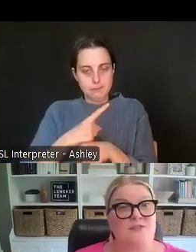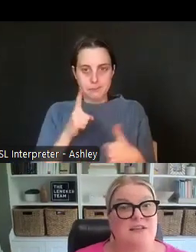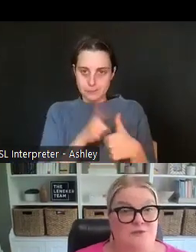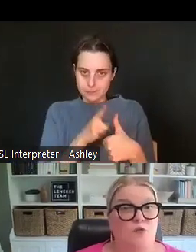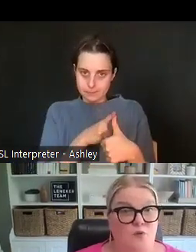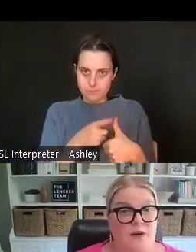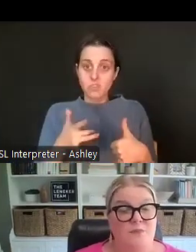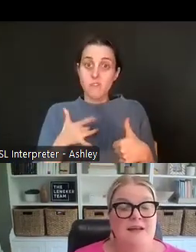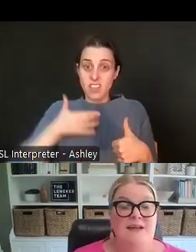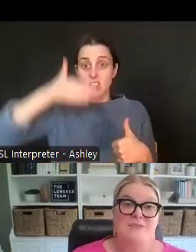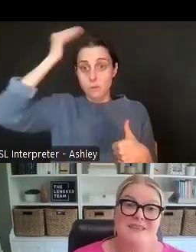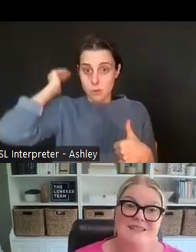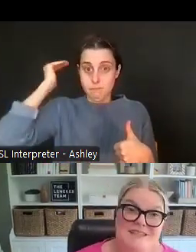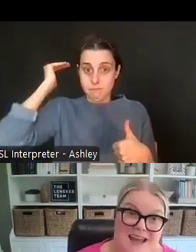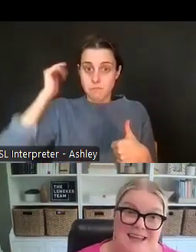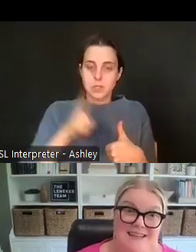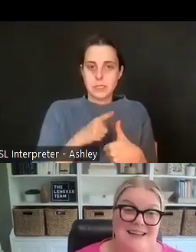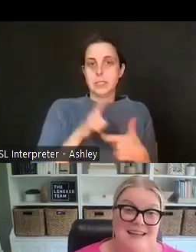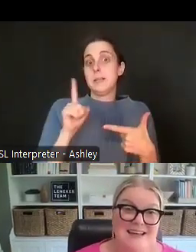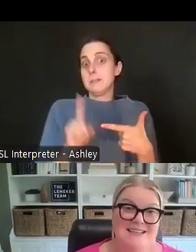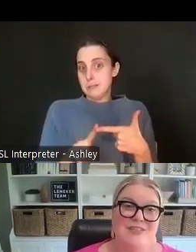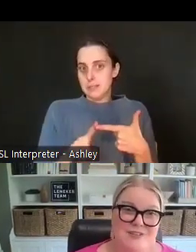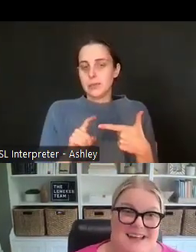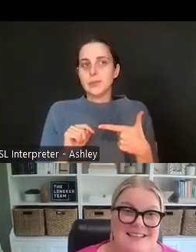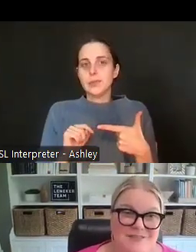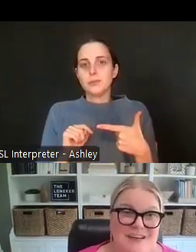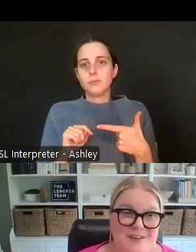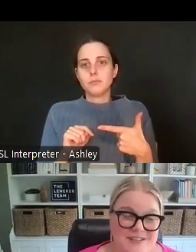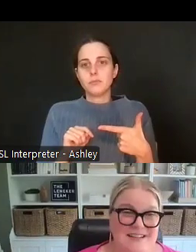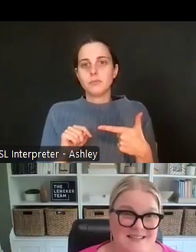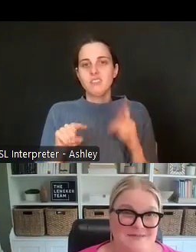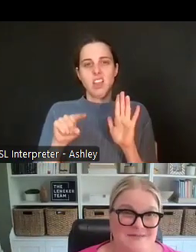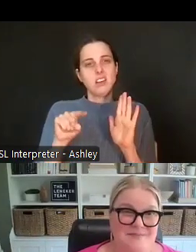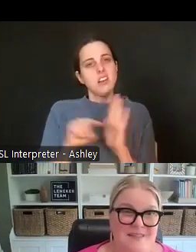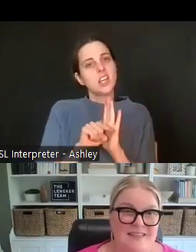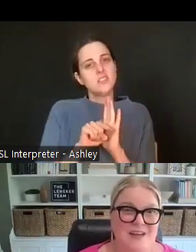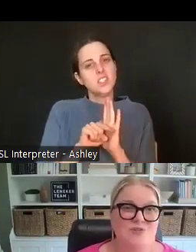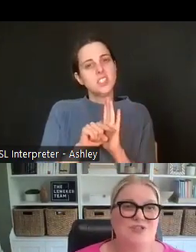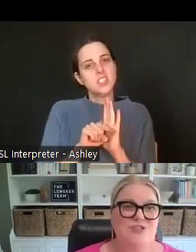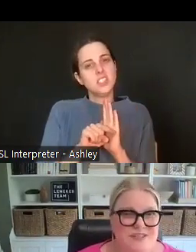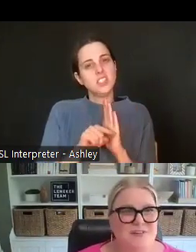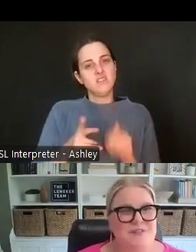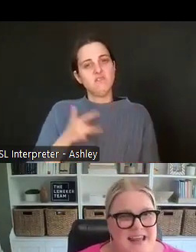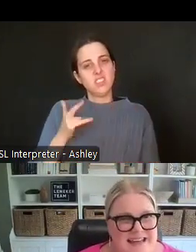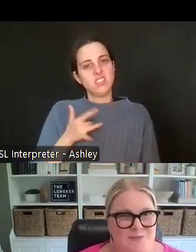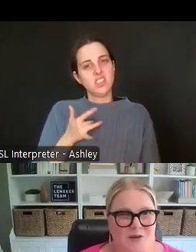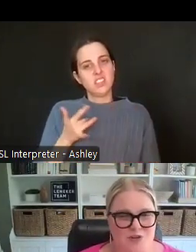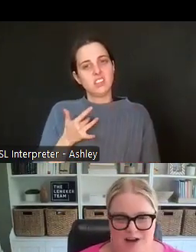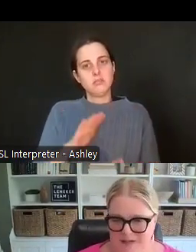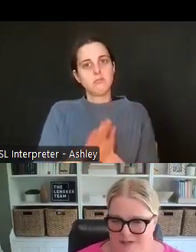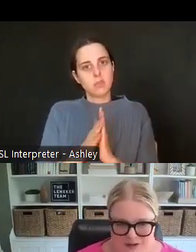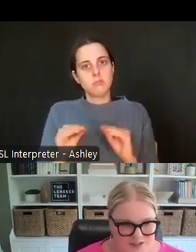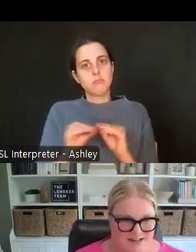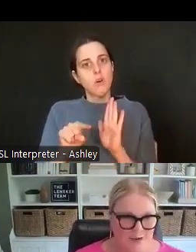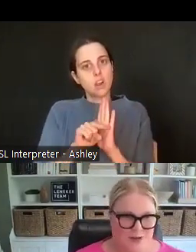is a feeling of overwhelm. The second is that there's negativity or cynicism. That you start to feel negative about your